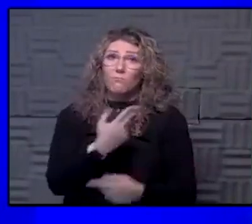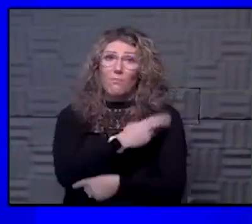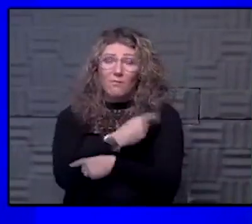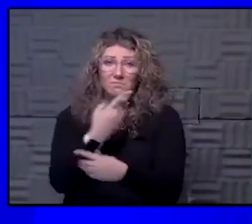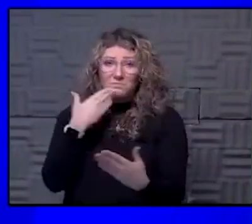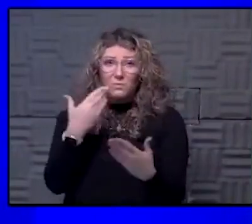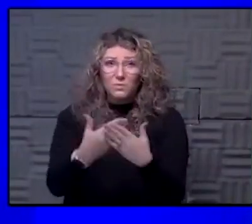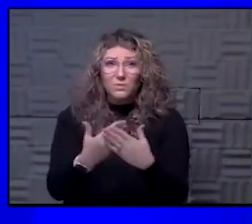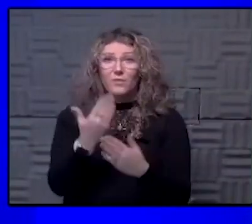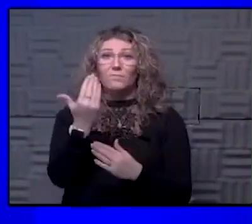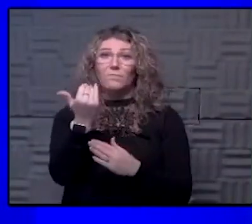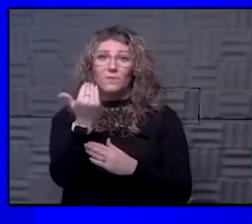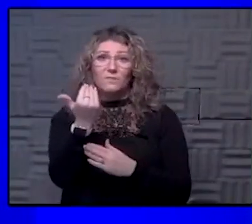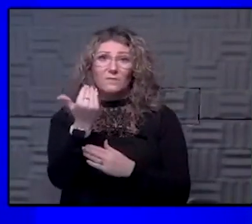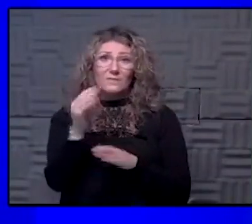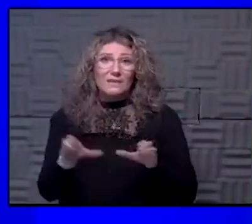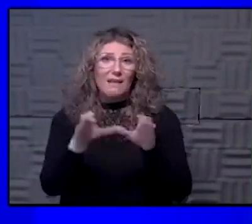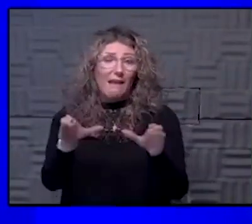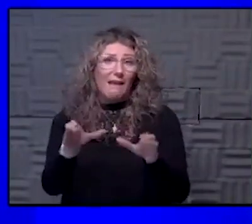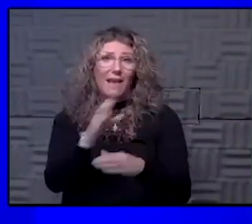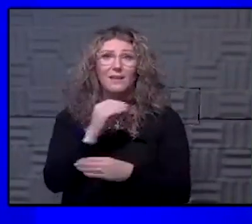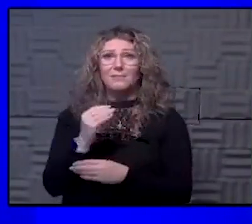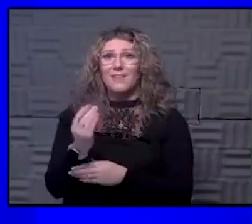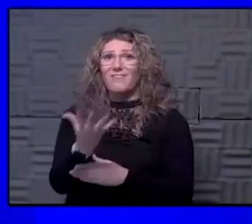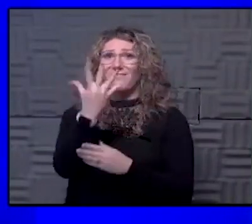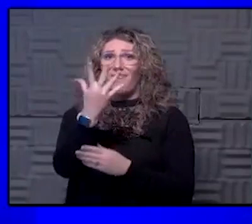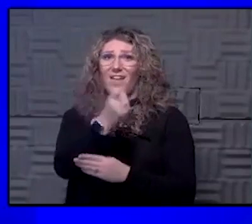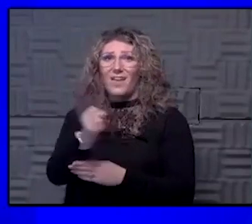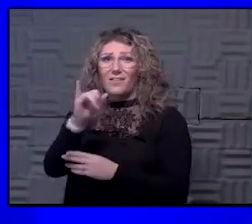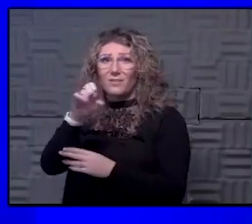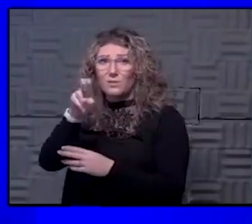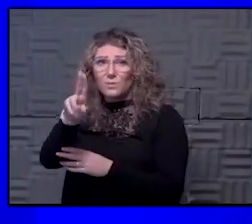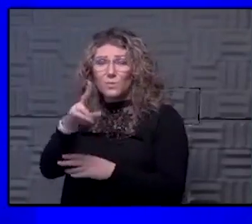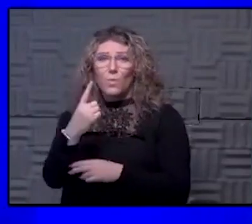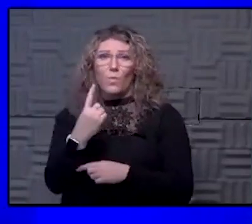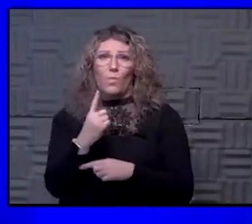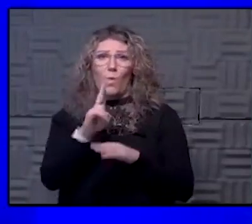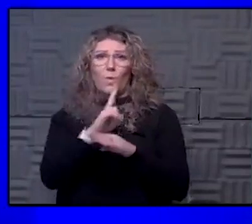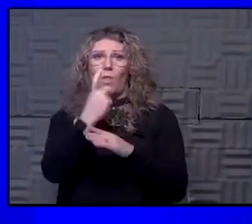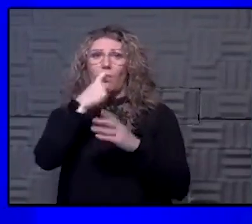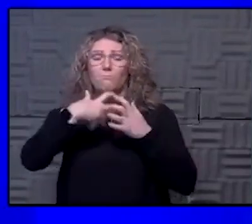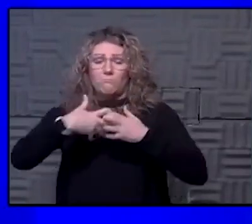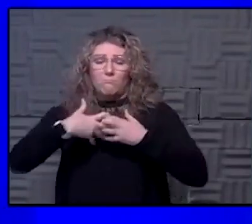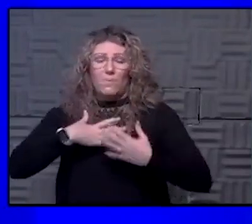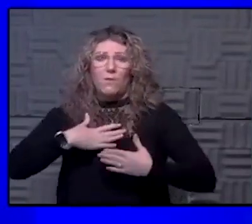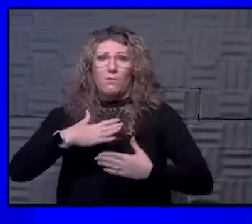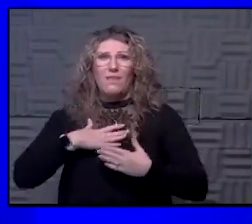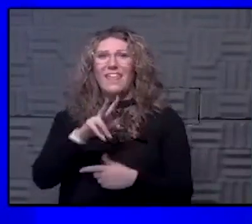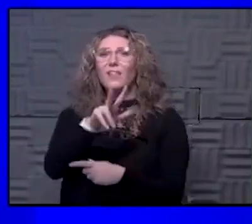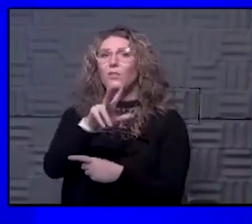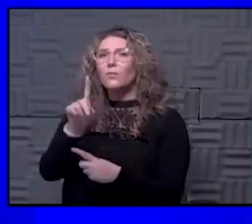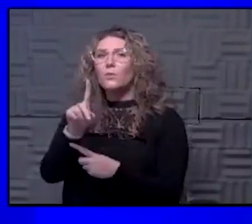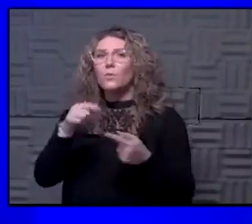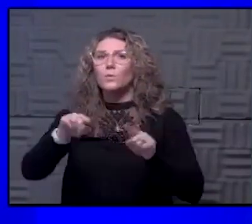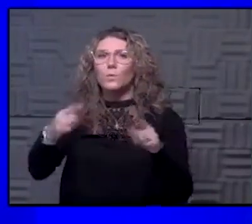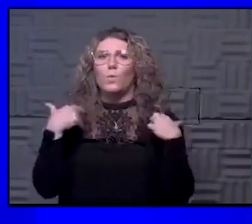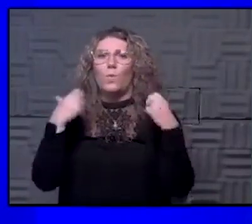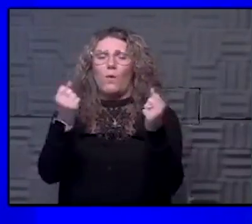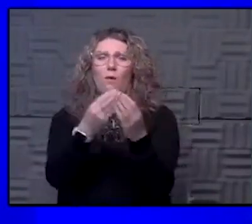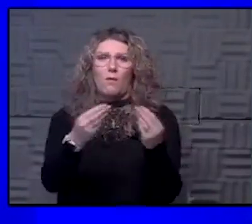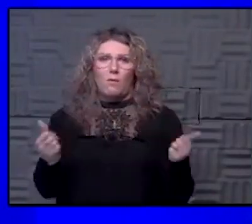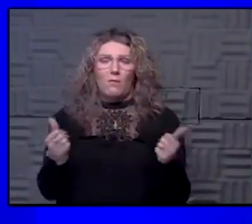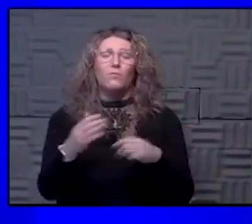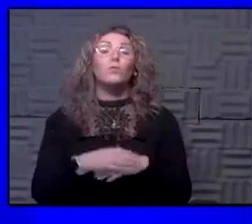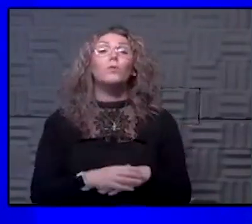here. 15 active infections with 5 in the ICU and only 1 on the ventilator, and still 31 in that recovery period. Hays